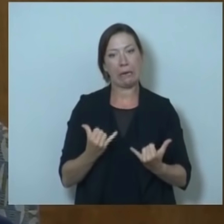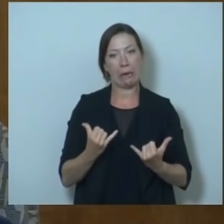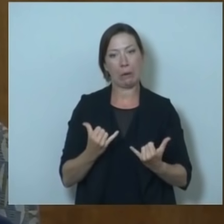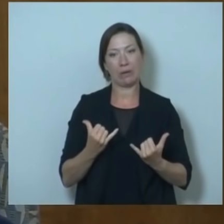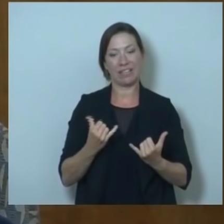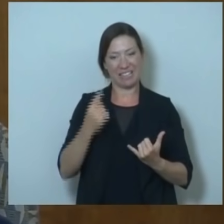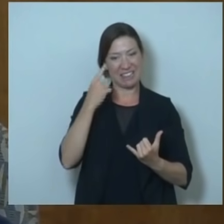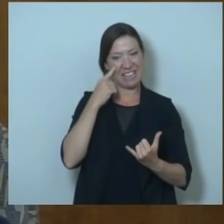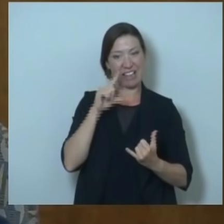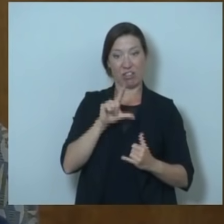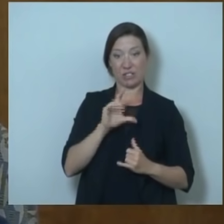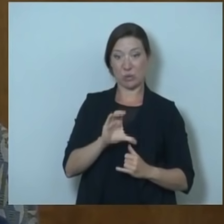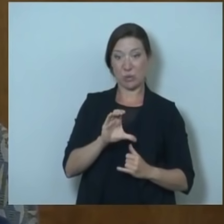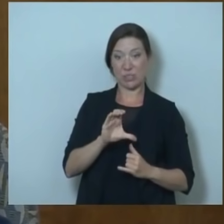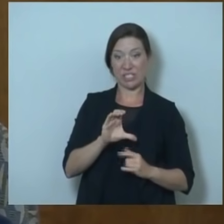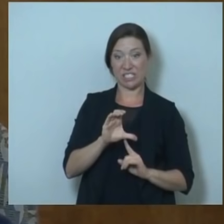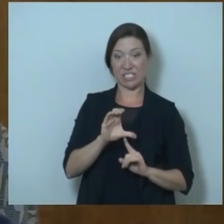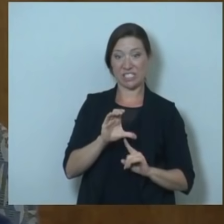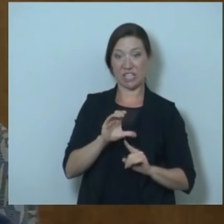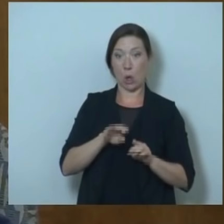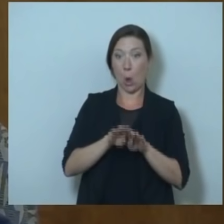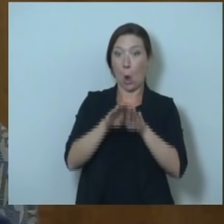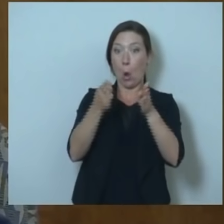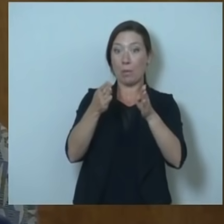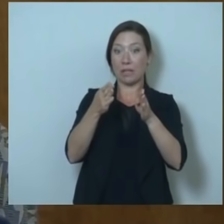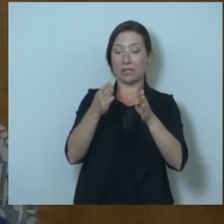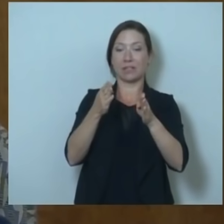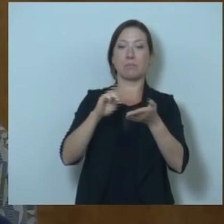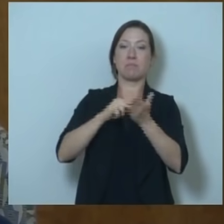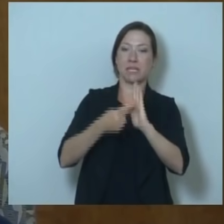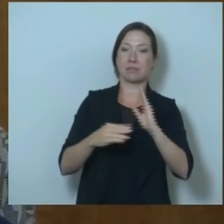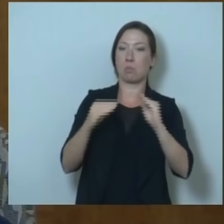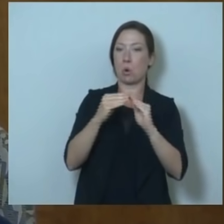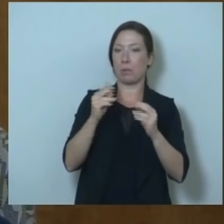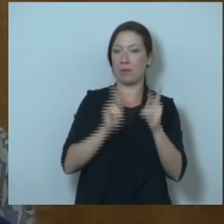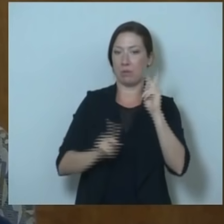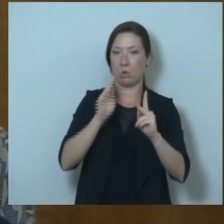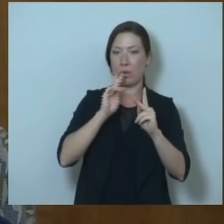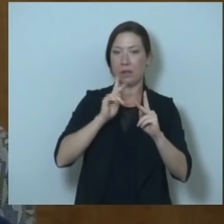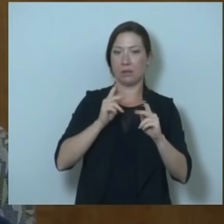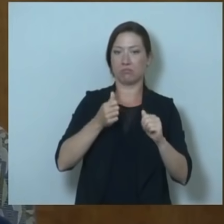would likely increase traffic back and forth between Texas and